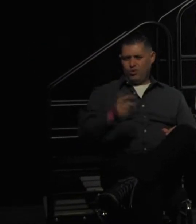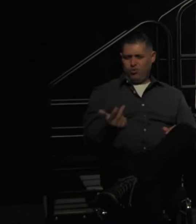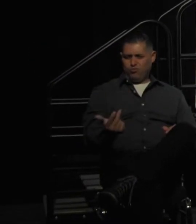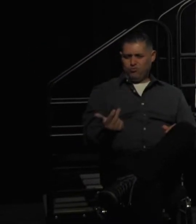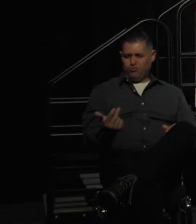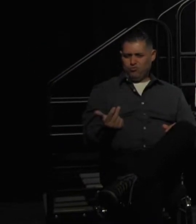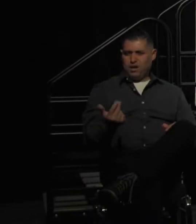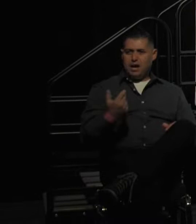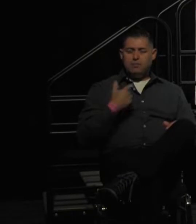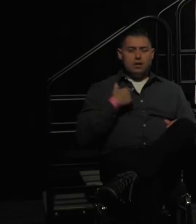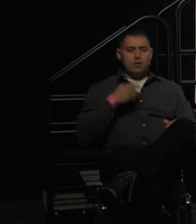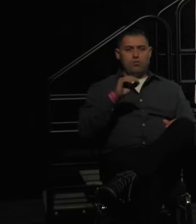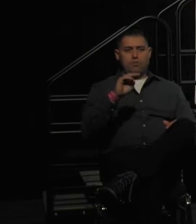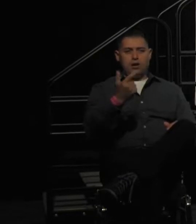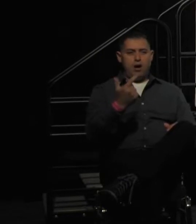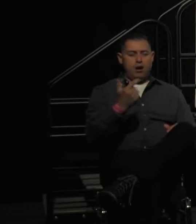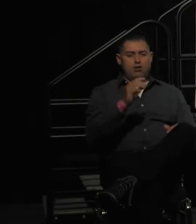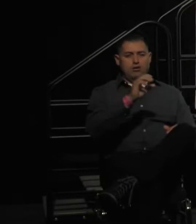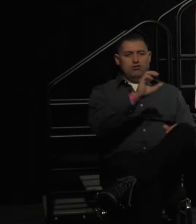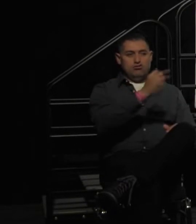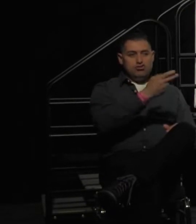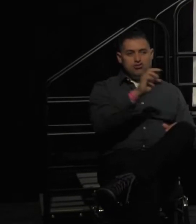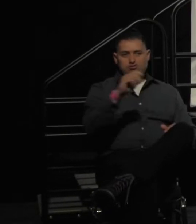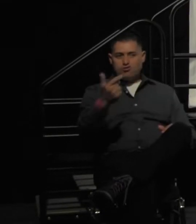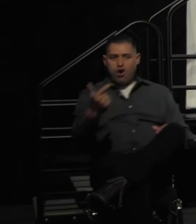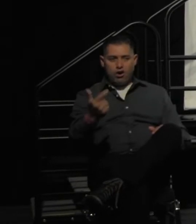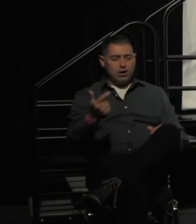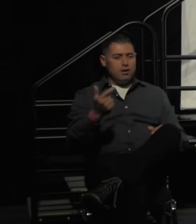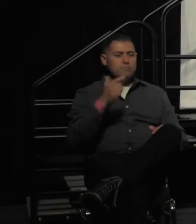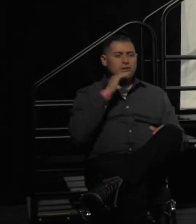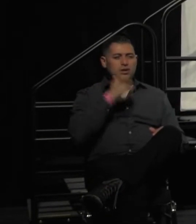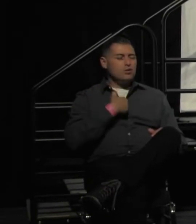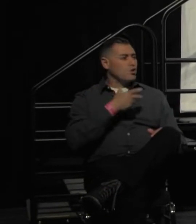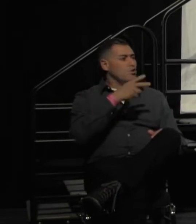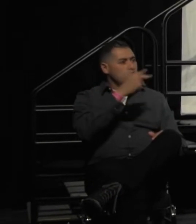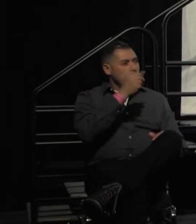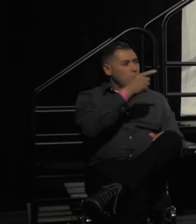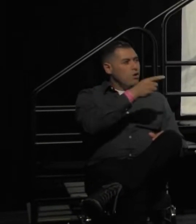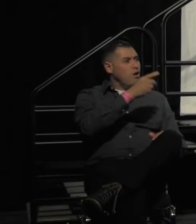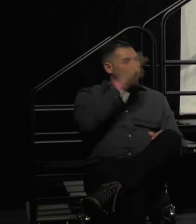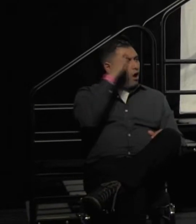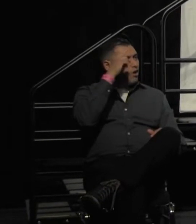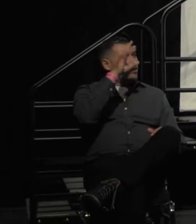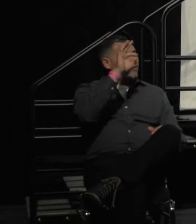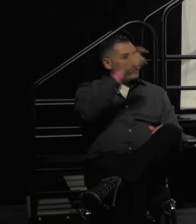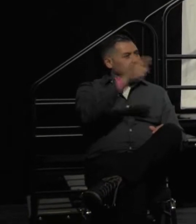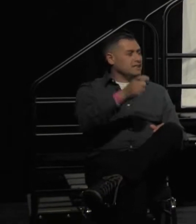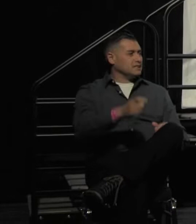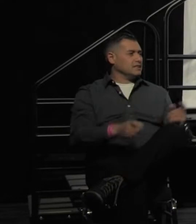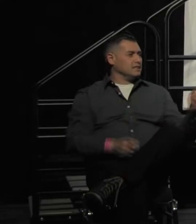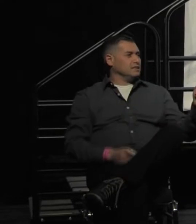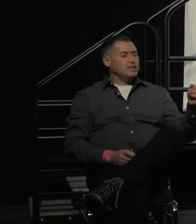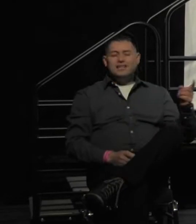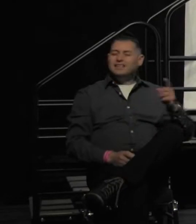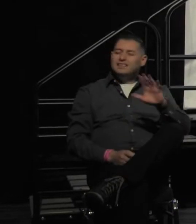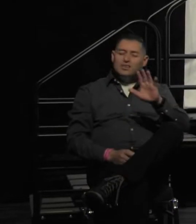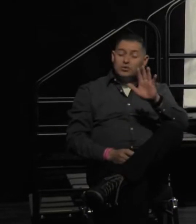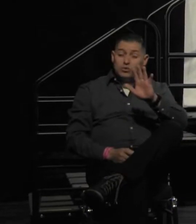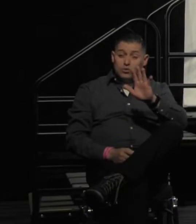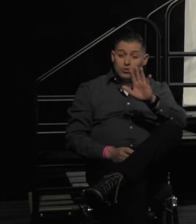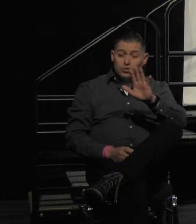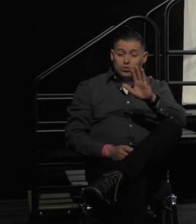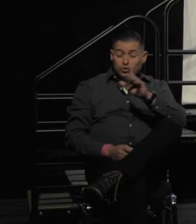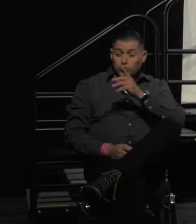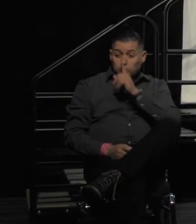and then I was like, oh my God, it's Cheech and Chong, girls. And then my daughter goes, no, it's Uncle Felix, Dad. And I said, no, it's